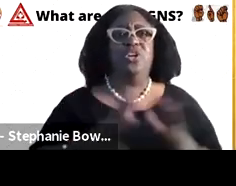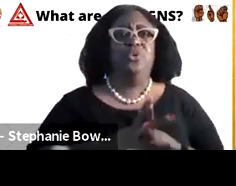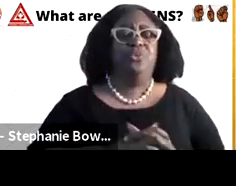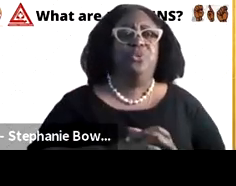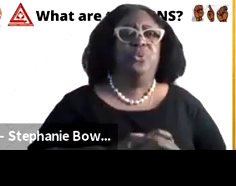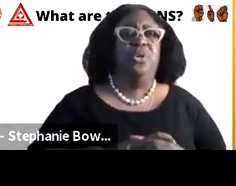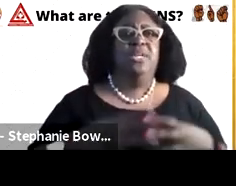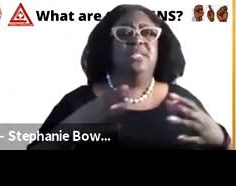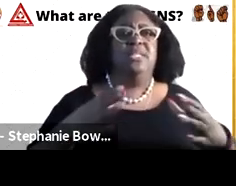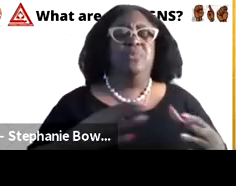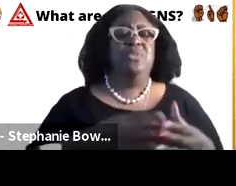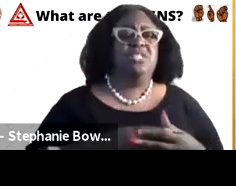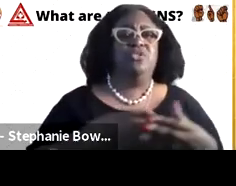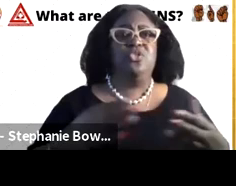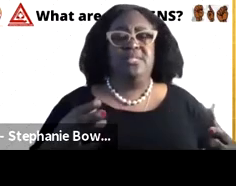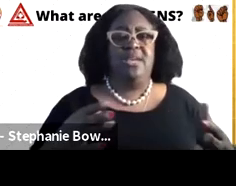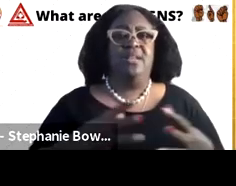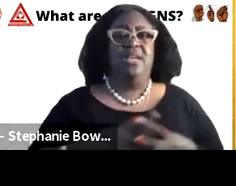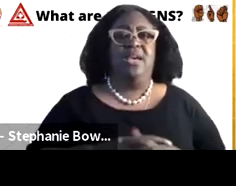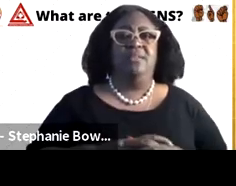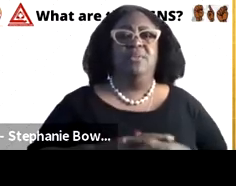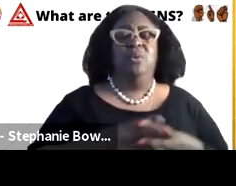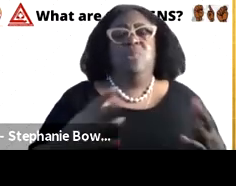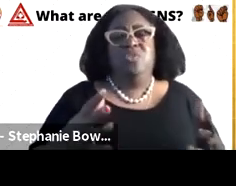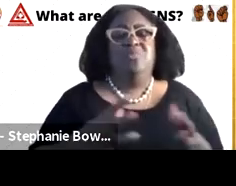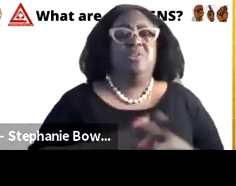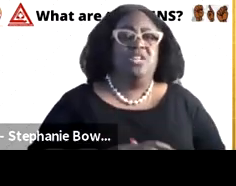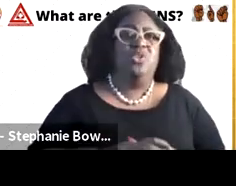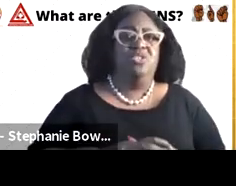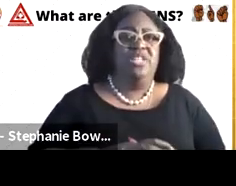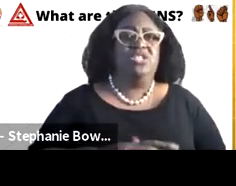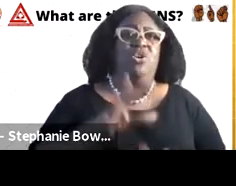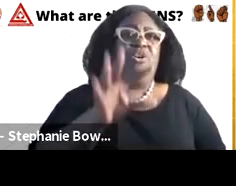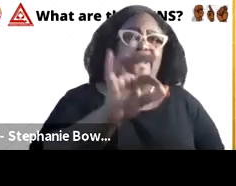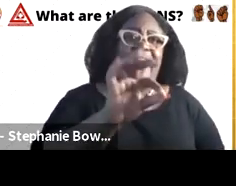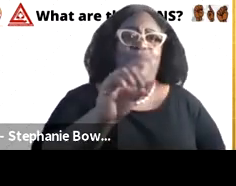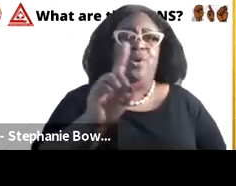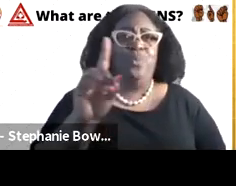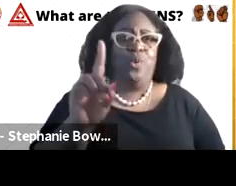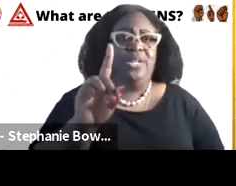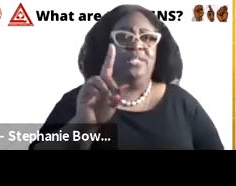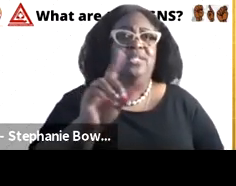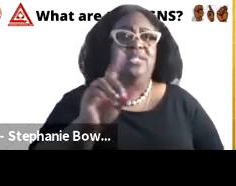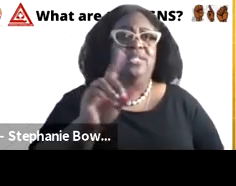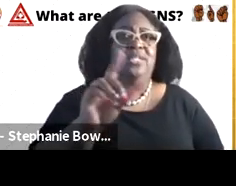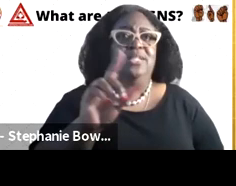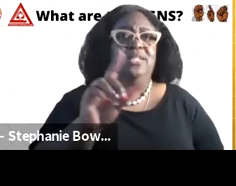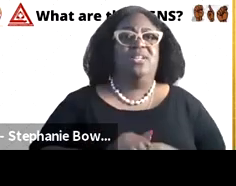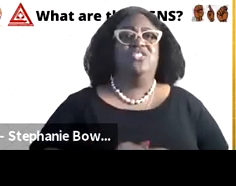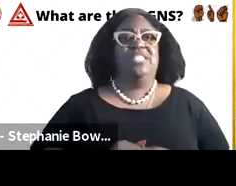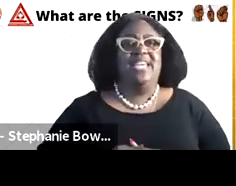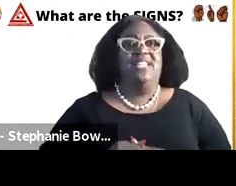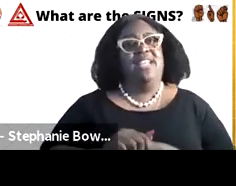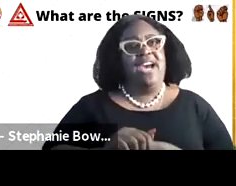we're gonna go through the numbers 0 to 10, and mostly because when you need to call 911, we want